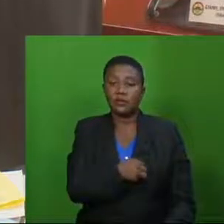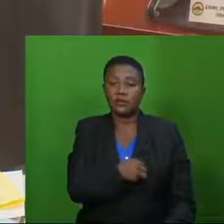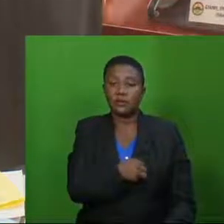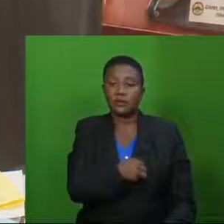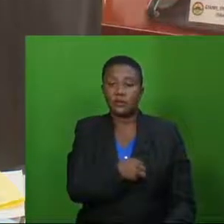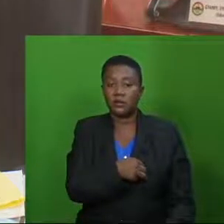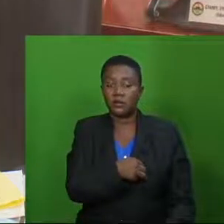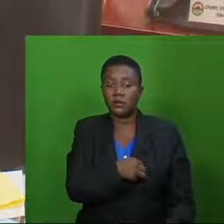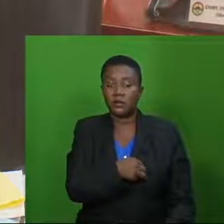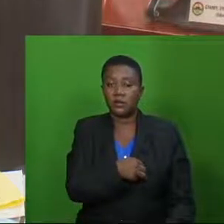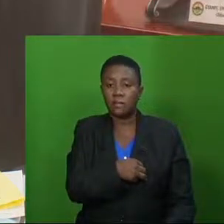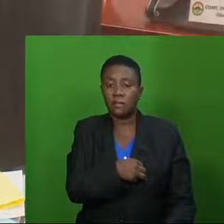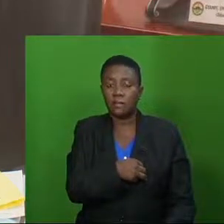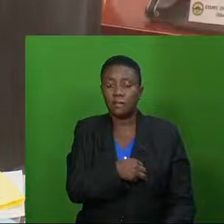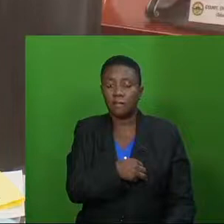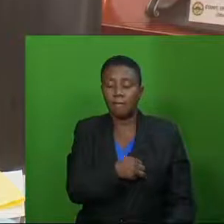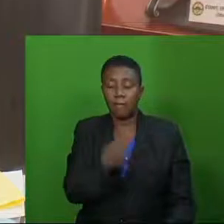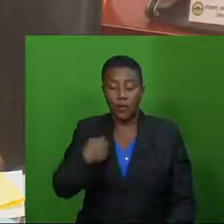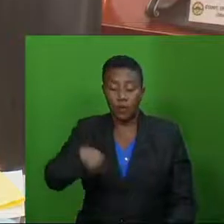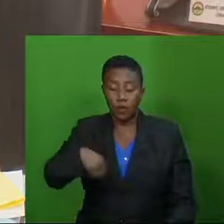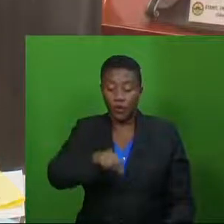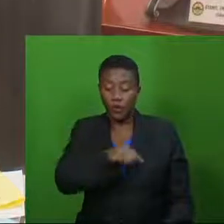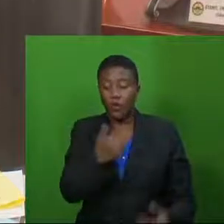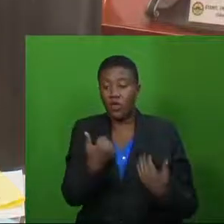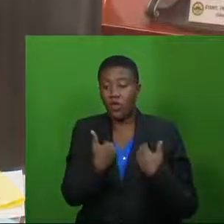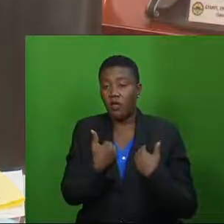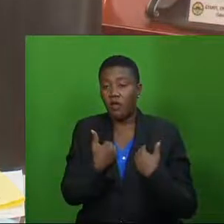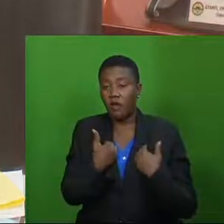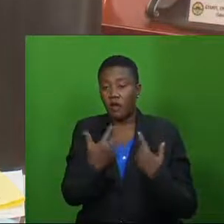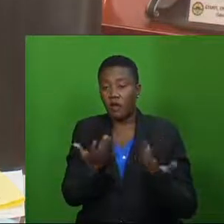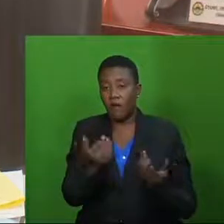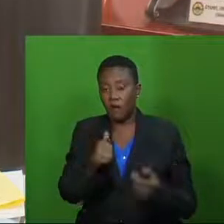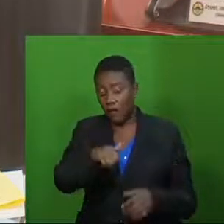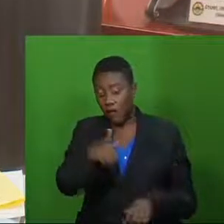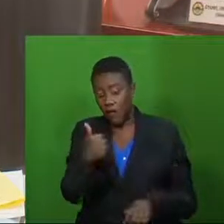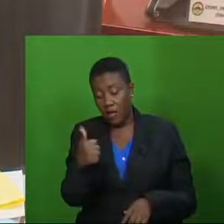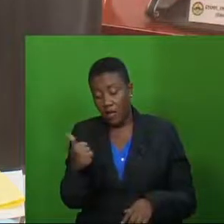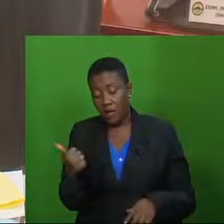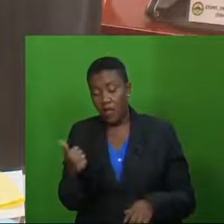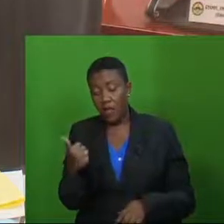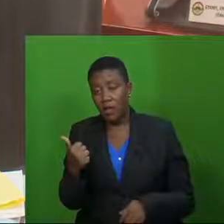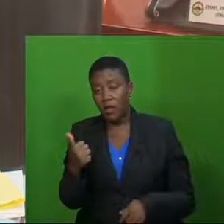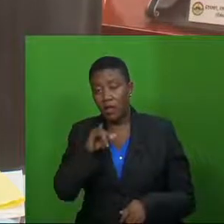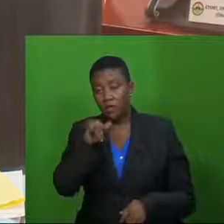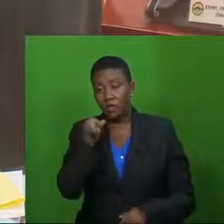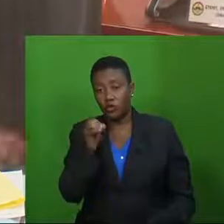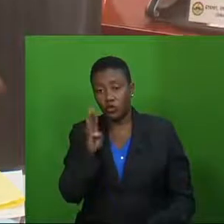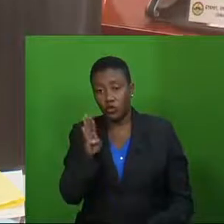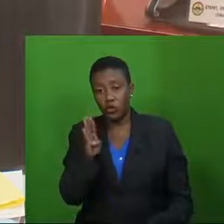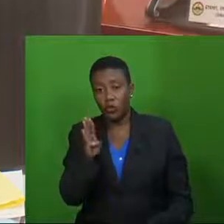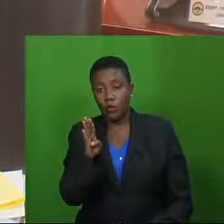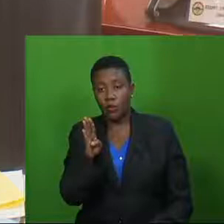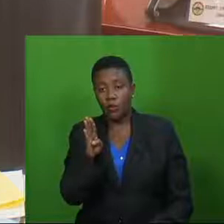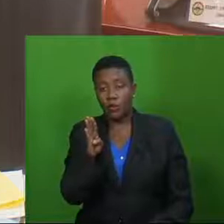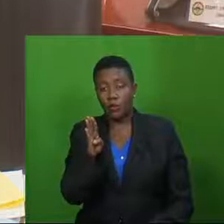And we another assignment at 2